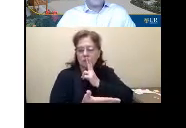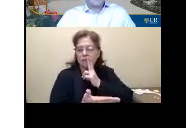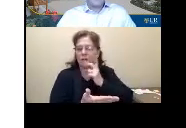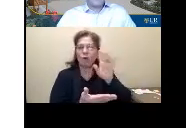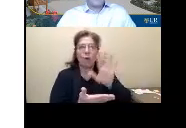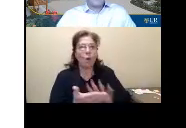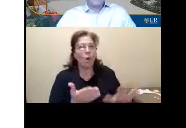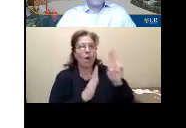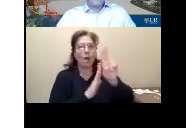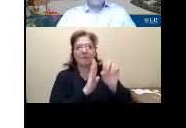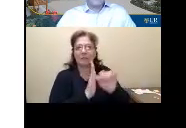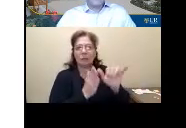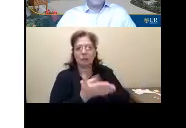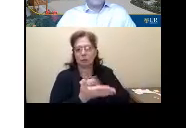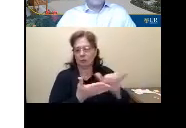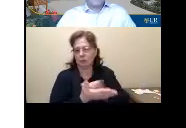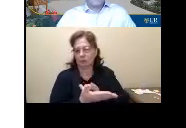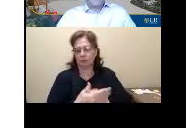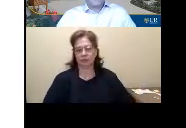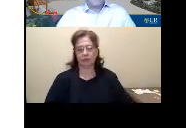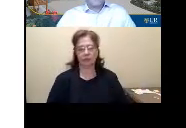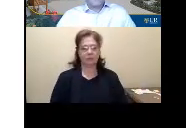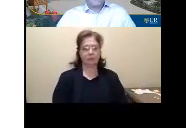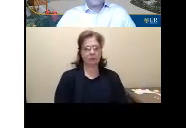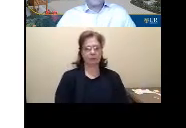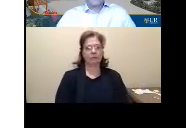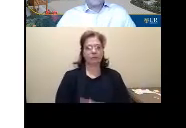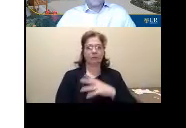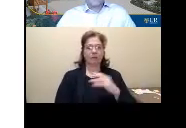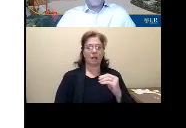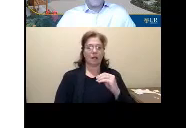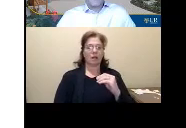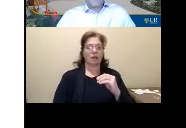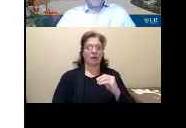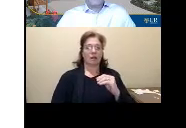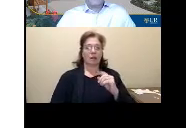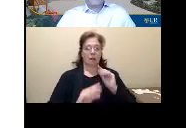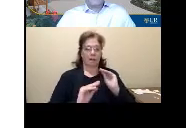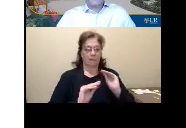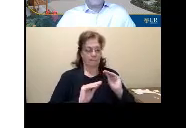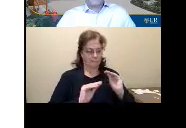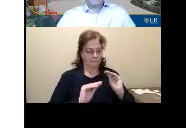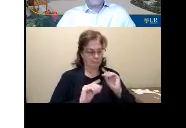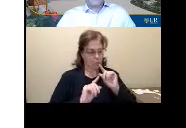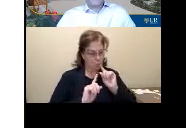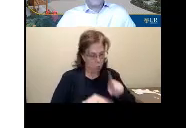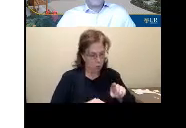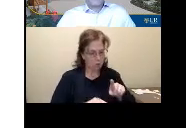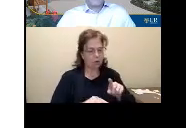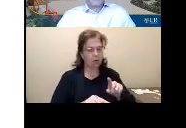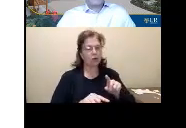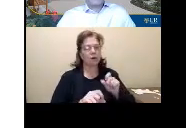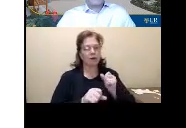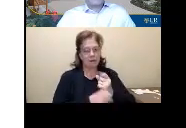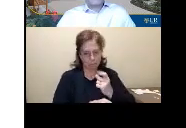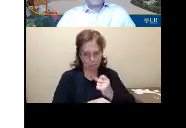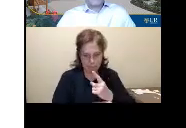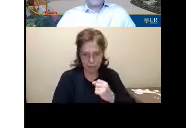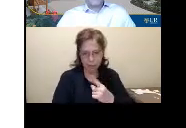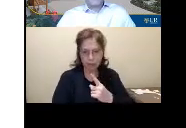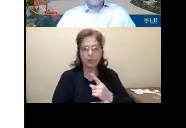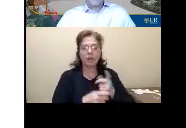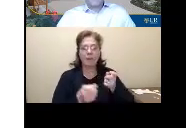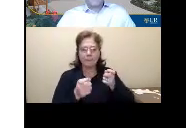area, as well as placing an order year after year and managing the results related to lung cancer,